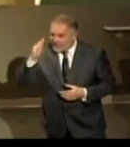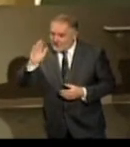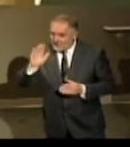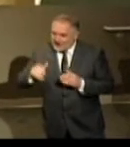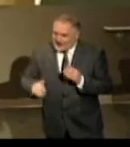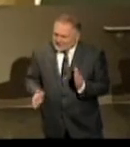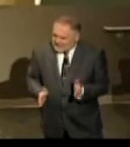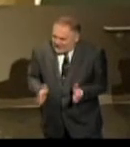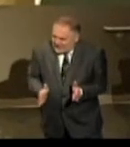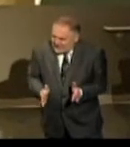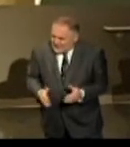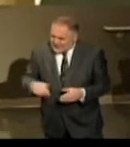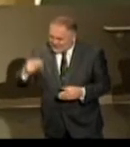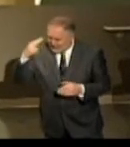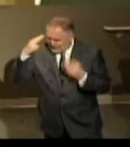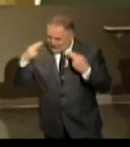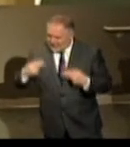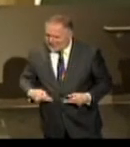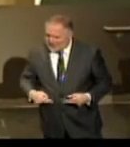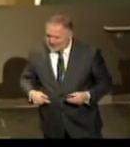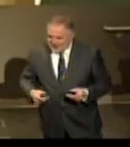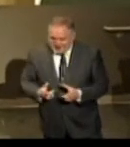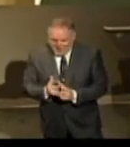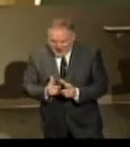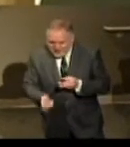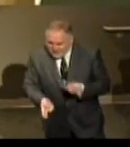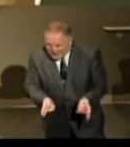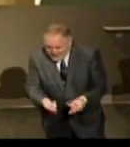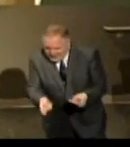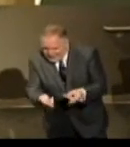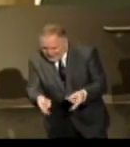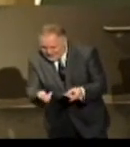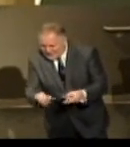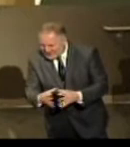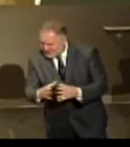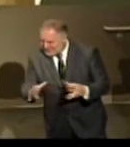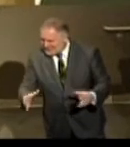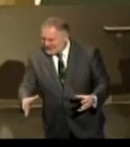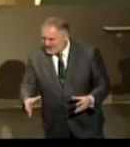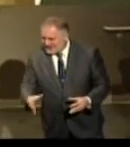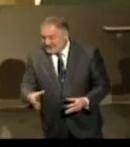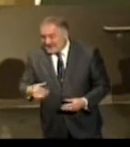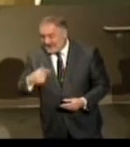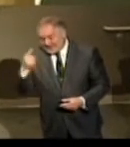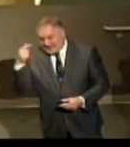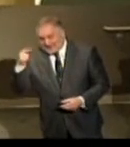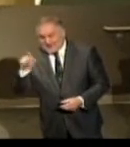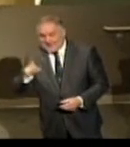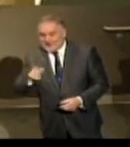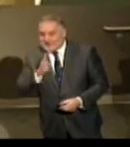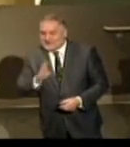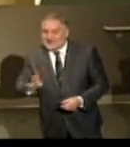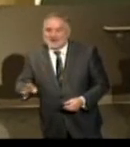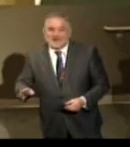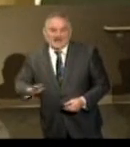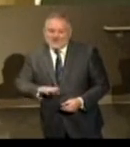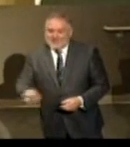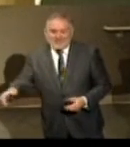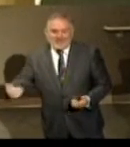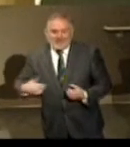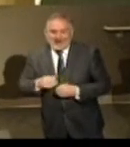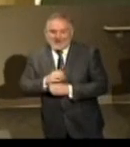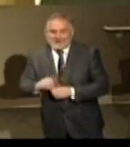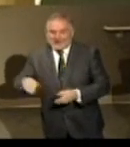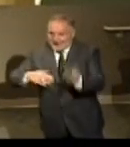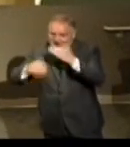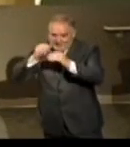worrying so." And said the sparrow to the robin, "I think that it must be that they have no heavenly Father such as